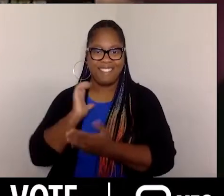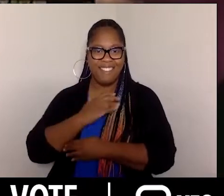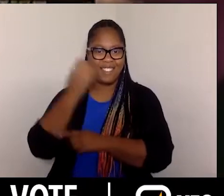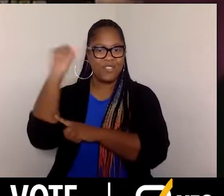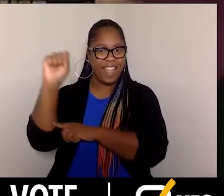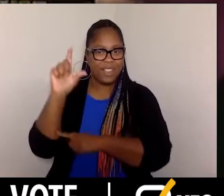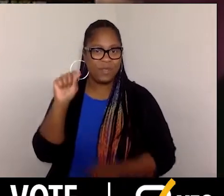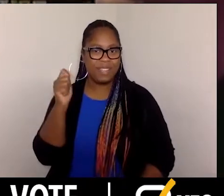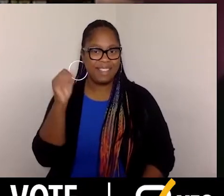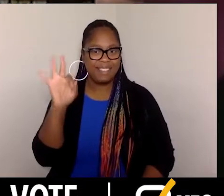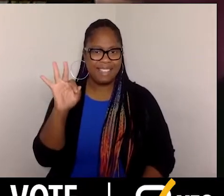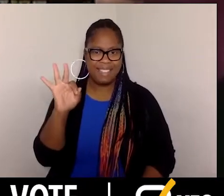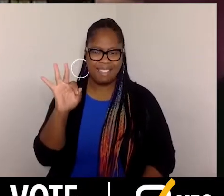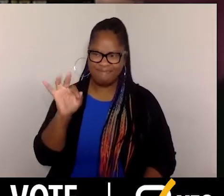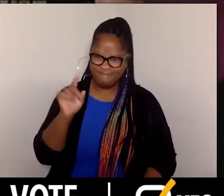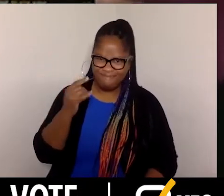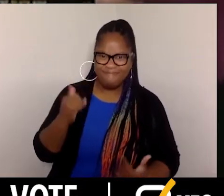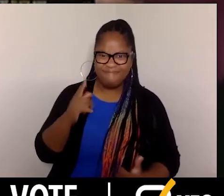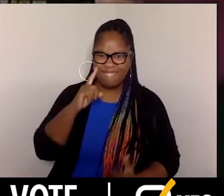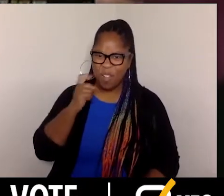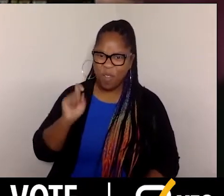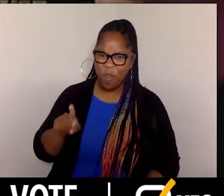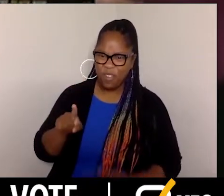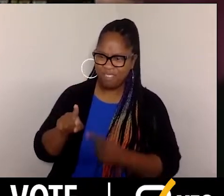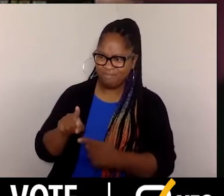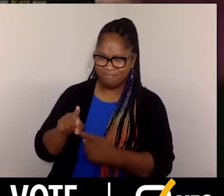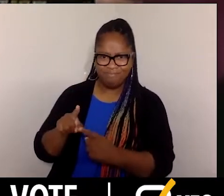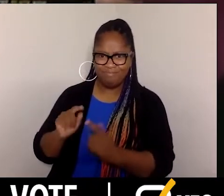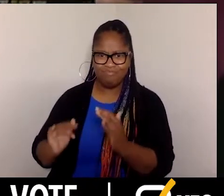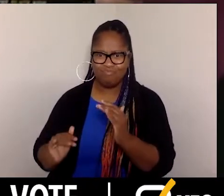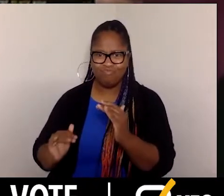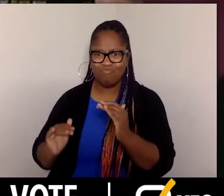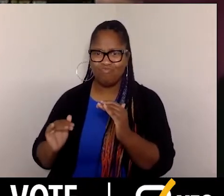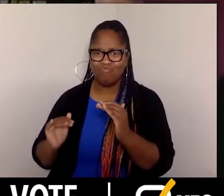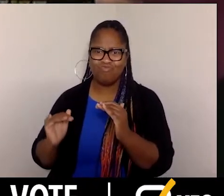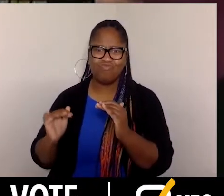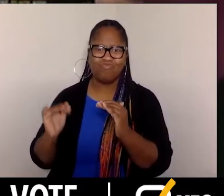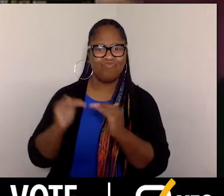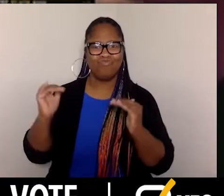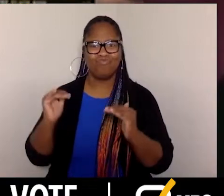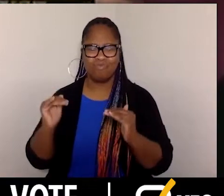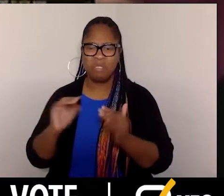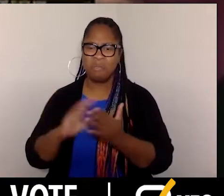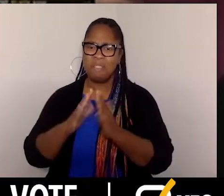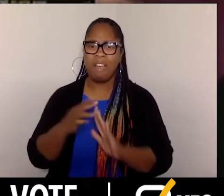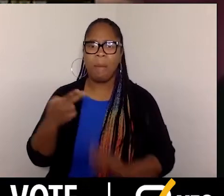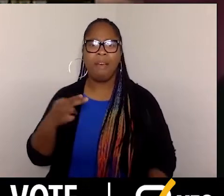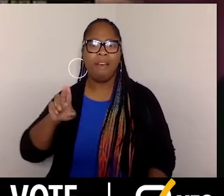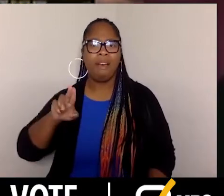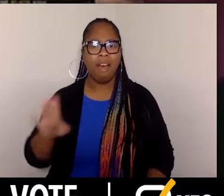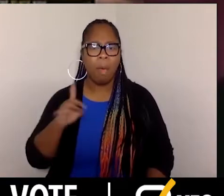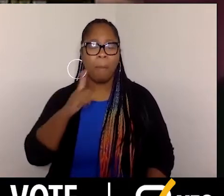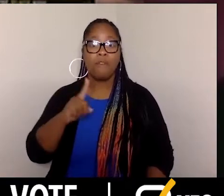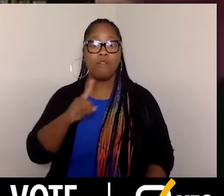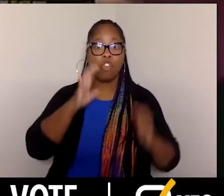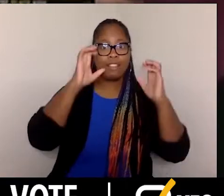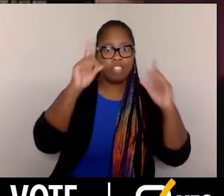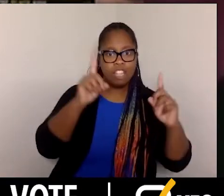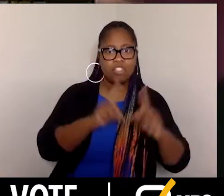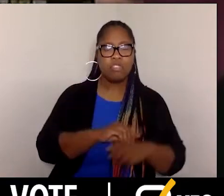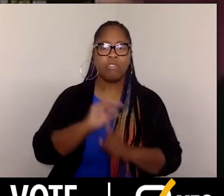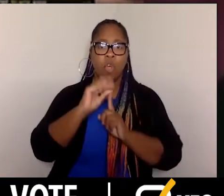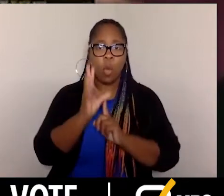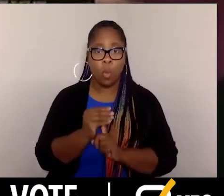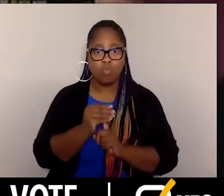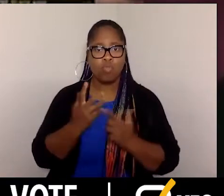action, rising up to the dream of schools that are hubs of educational, cultural, health, and